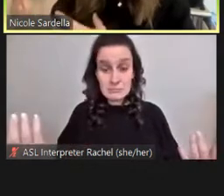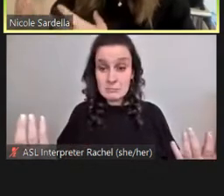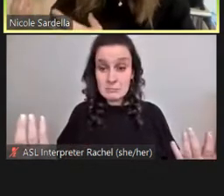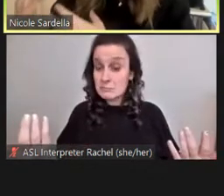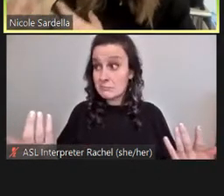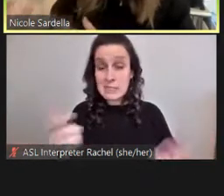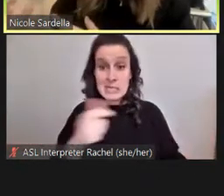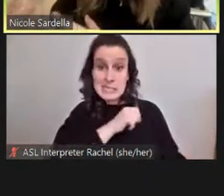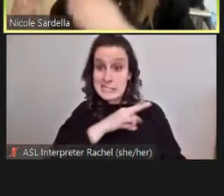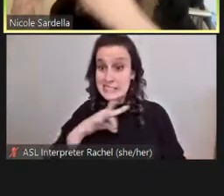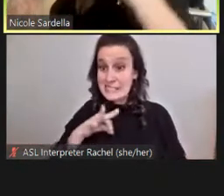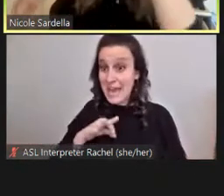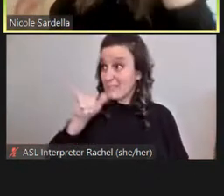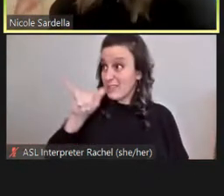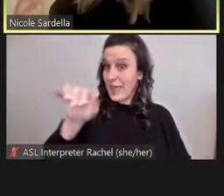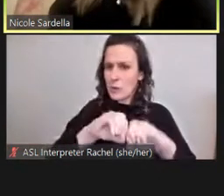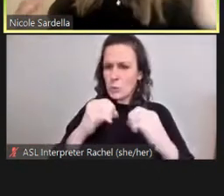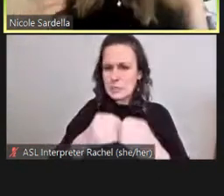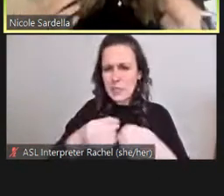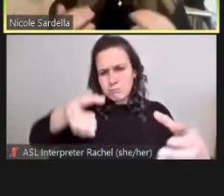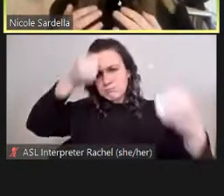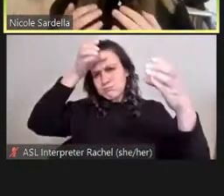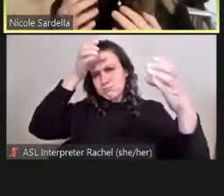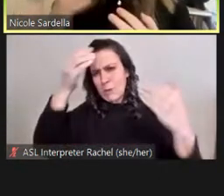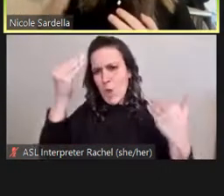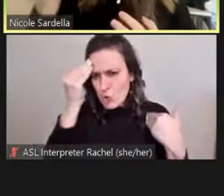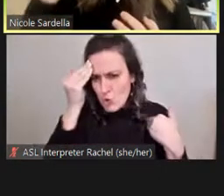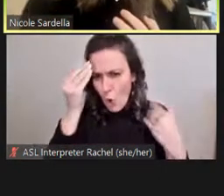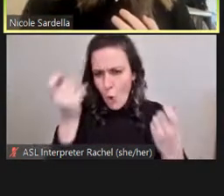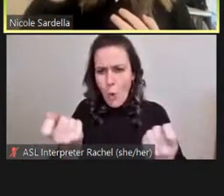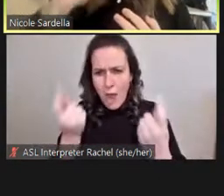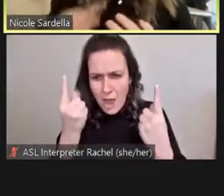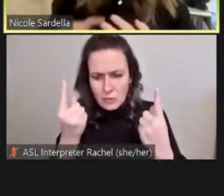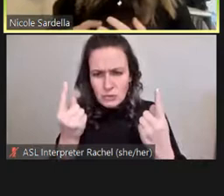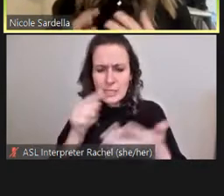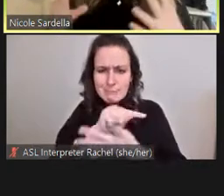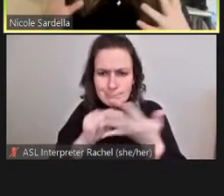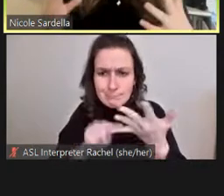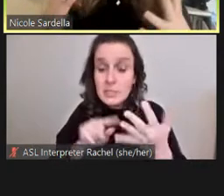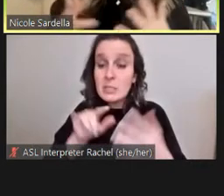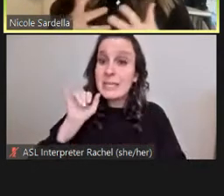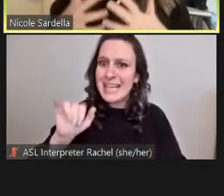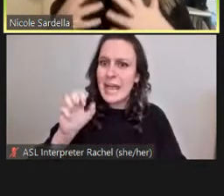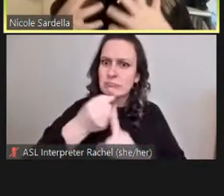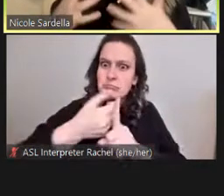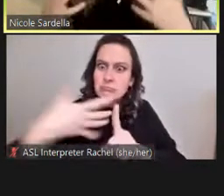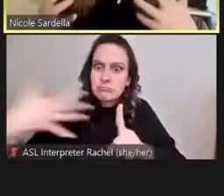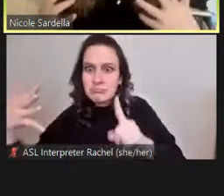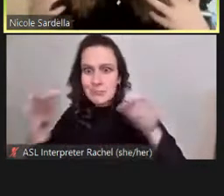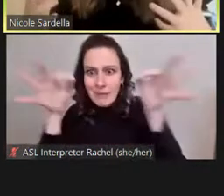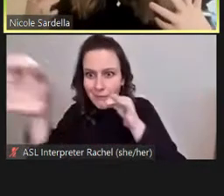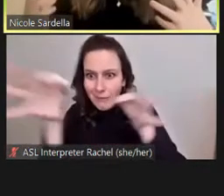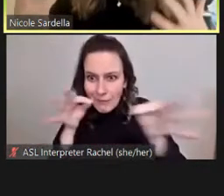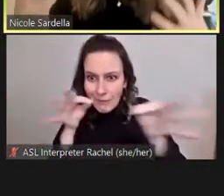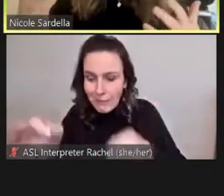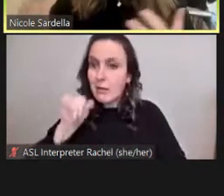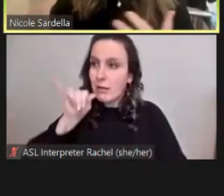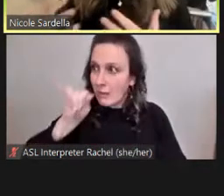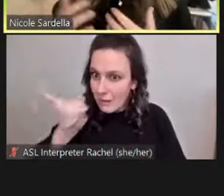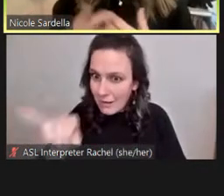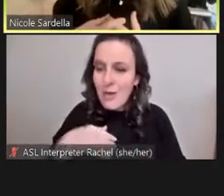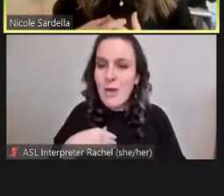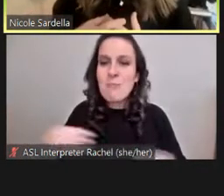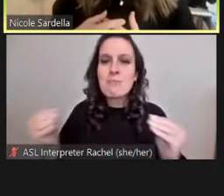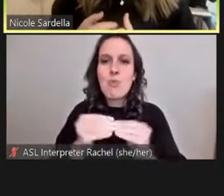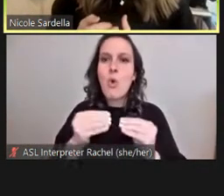the staff at organizations know and understand and can provide even more robust